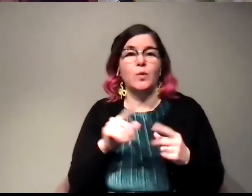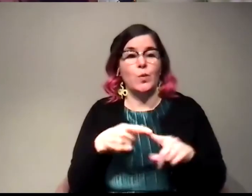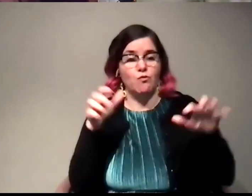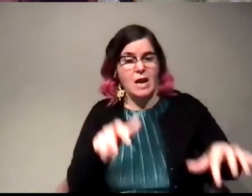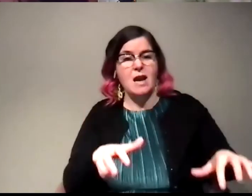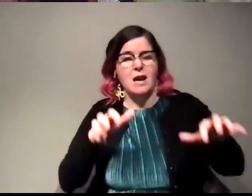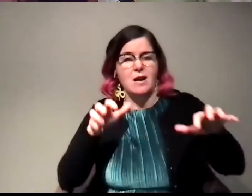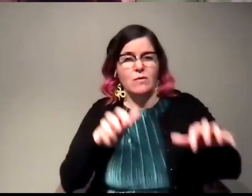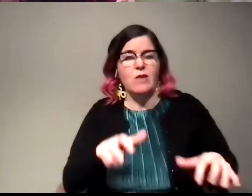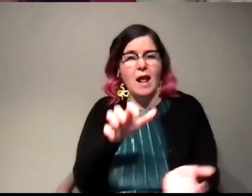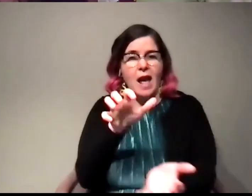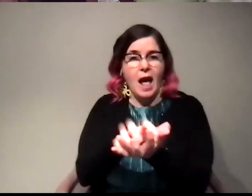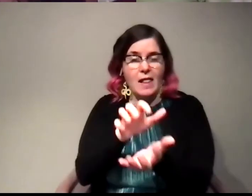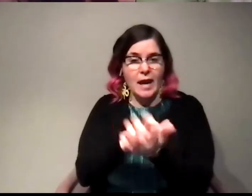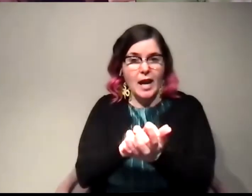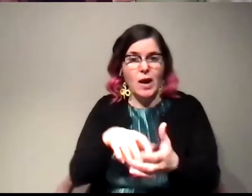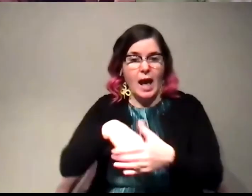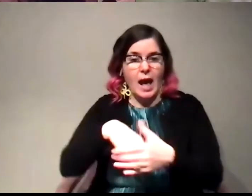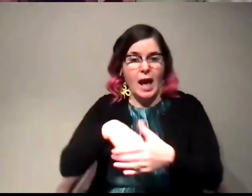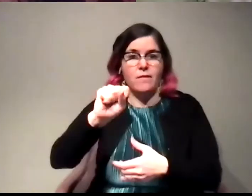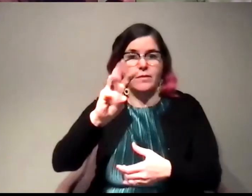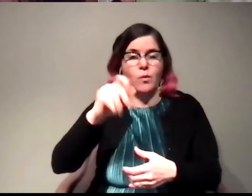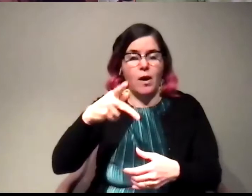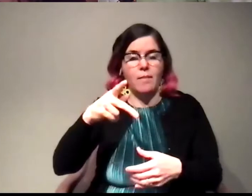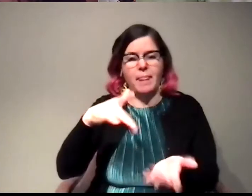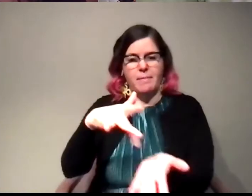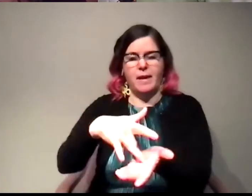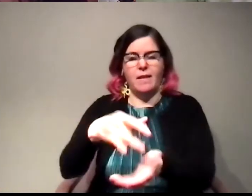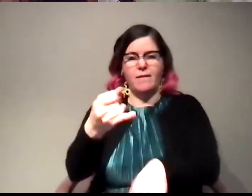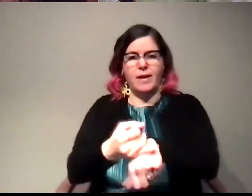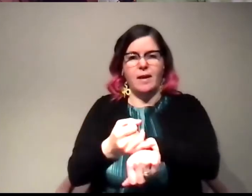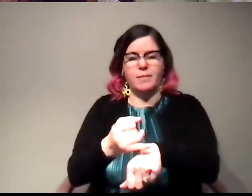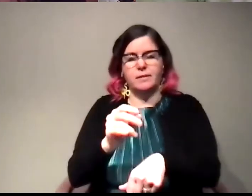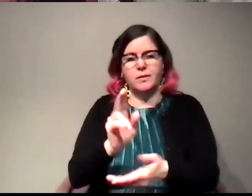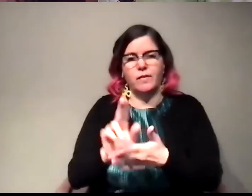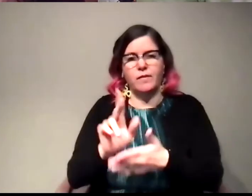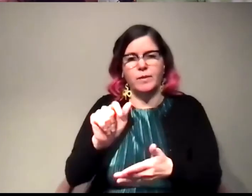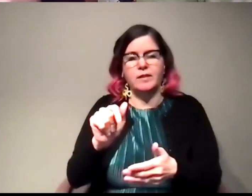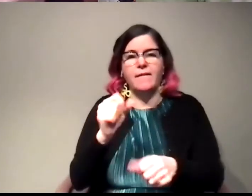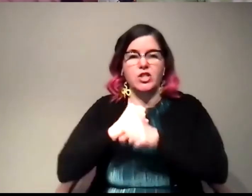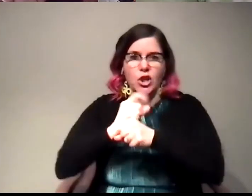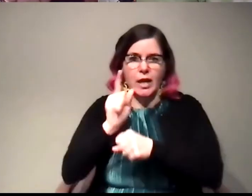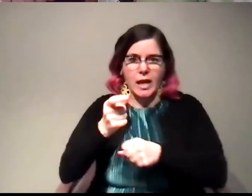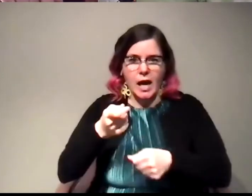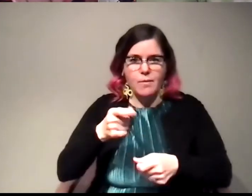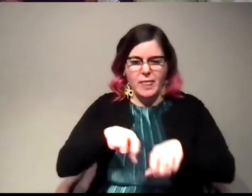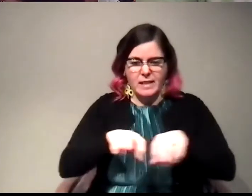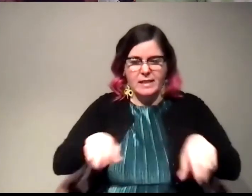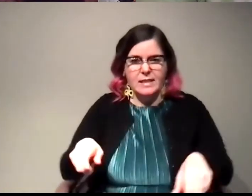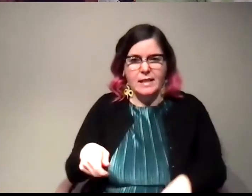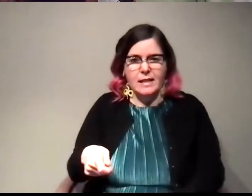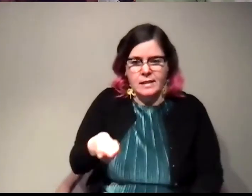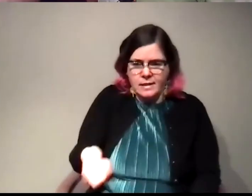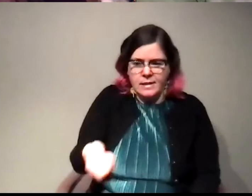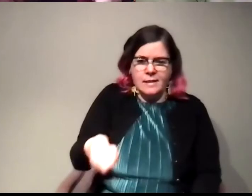really heavily, the gators would get out of the swamp that's in the center of the campus at UL, and security would have to come with a stick and just like shush them back